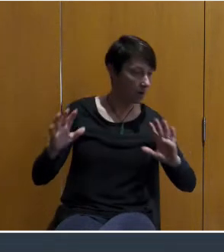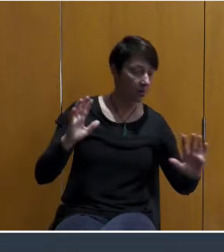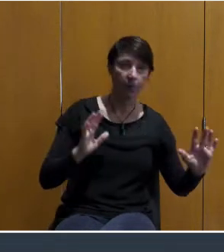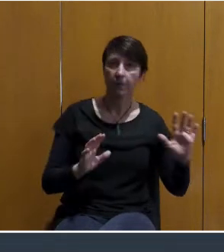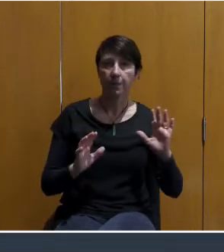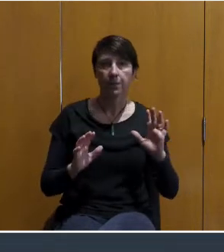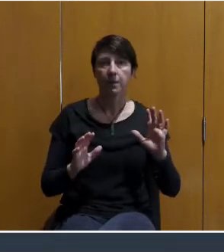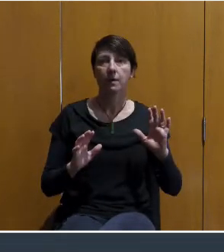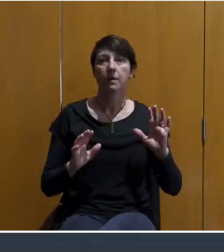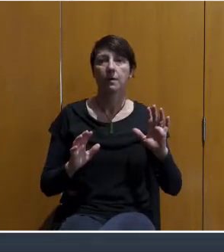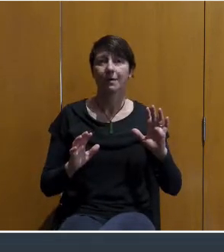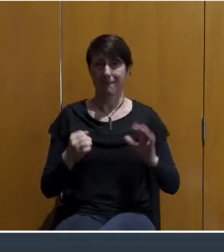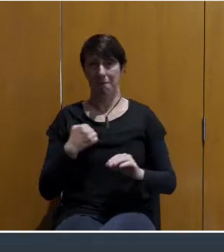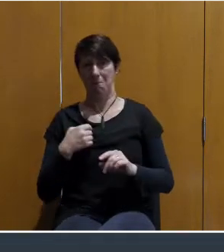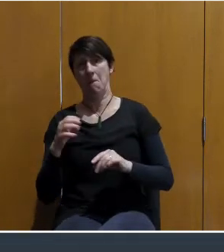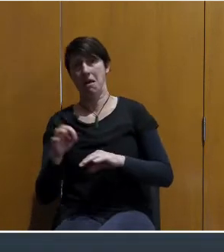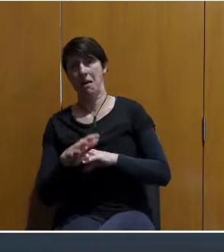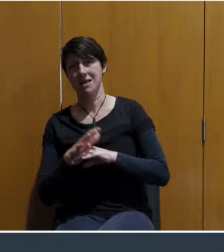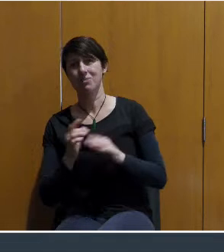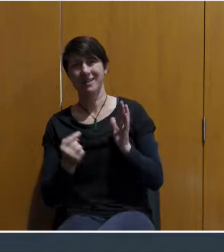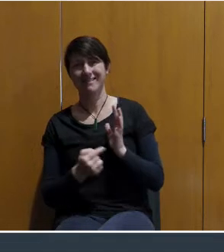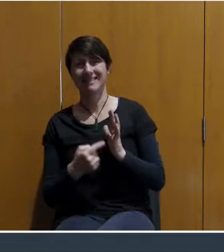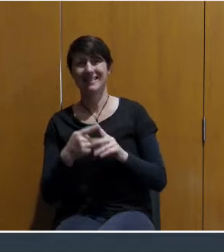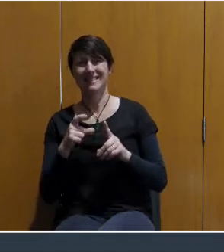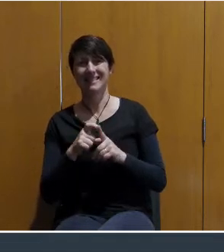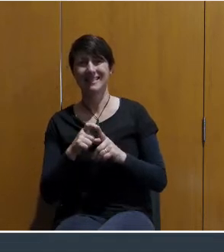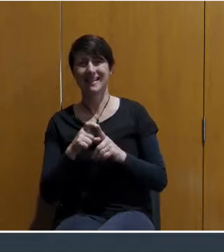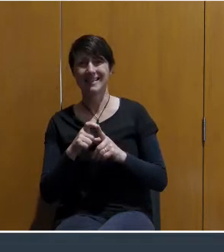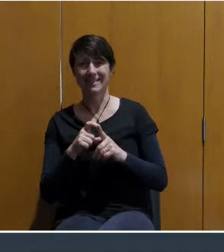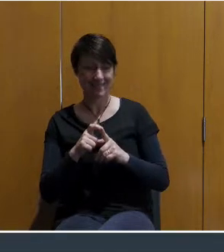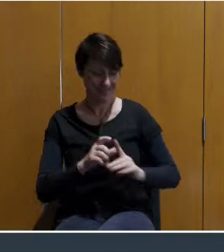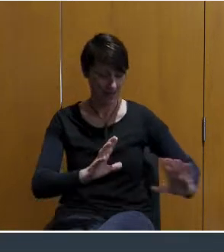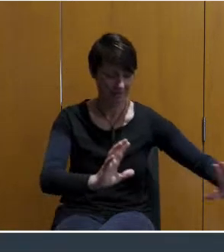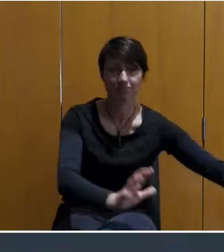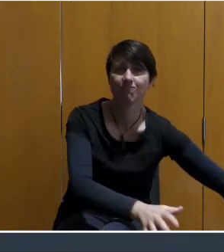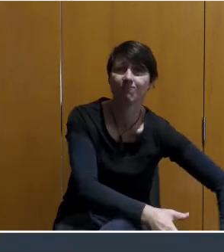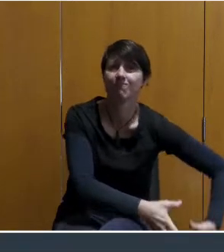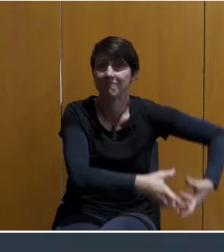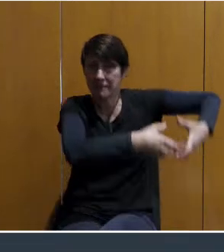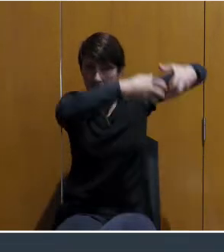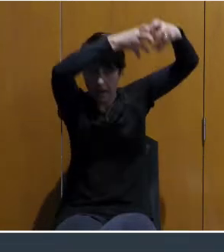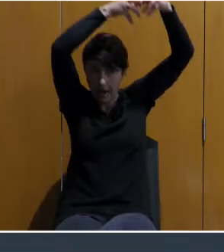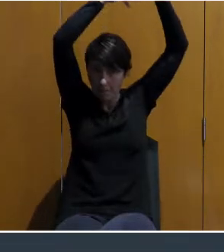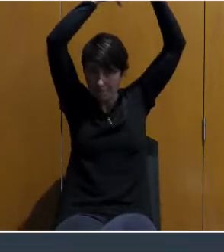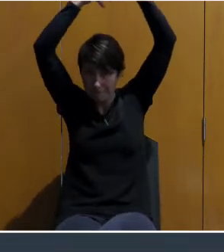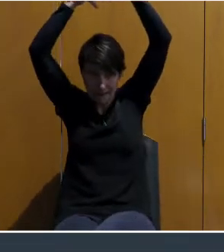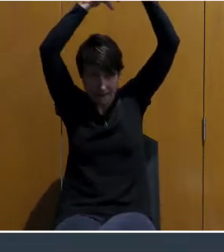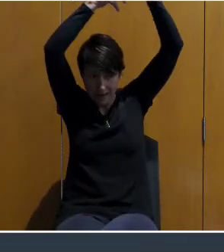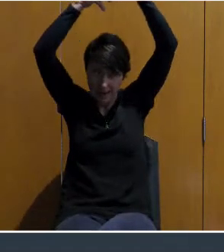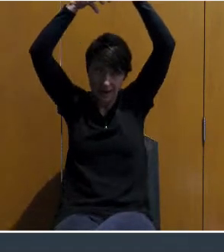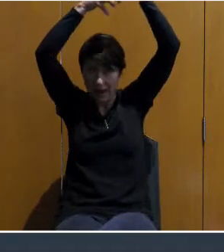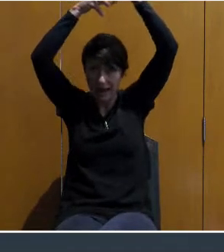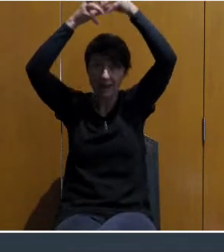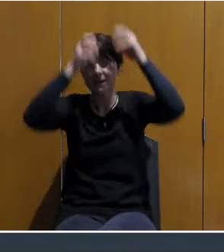of course. And Ted's waving the bird above his head to save the bird's life. So these are things that we